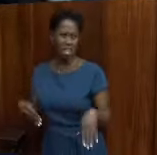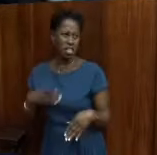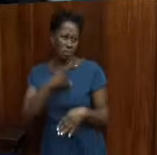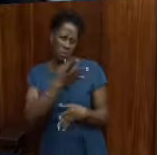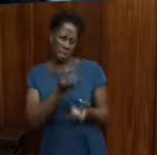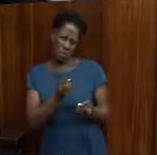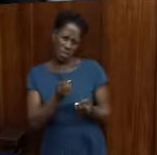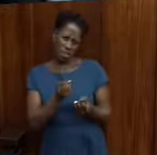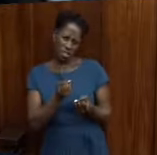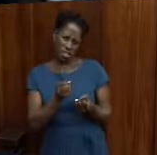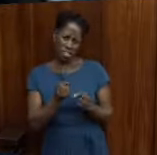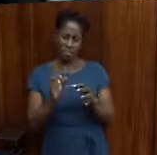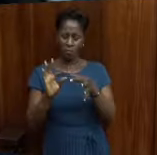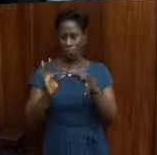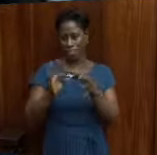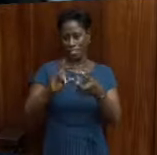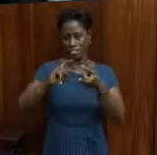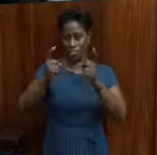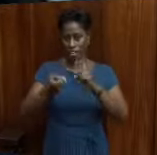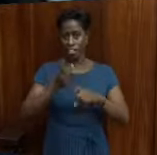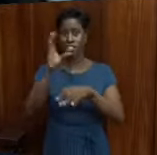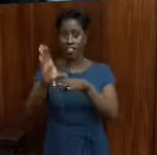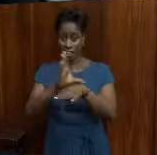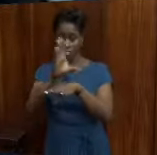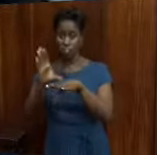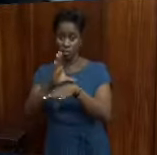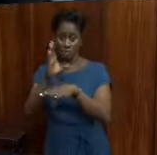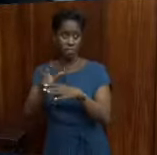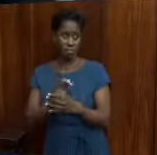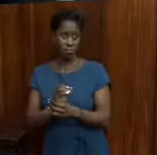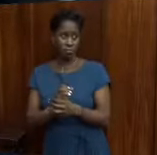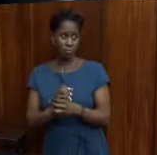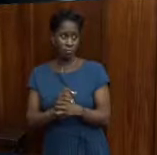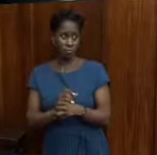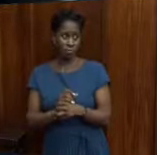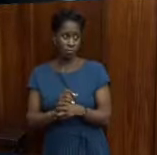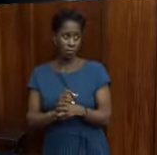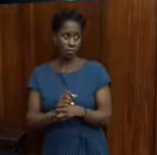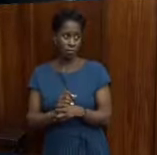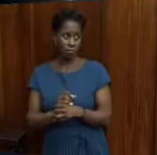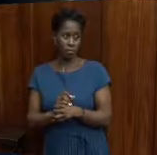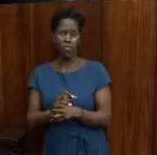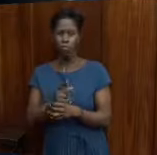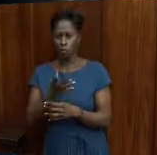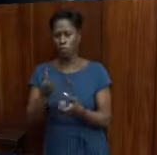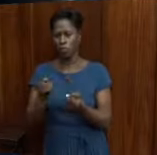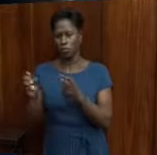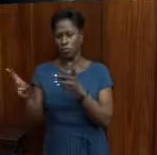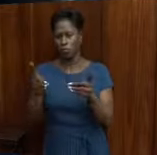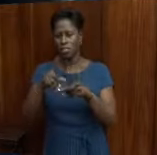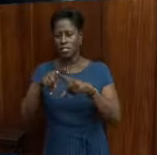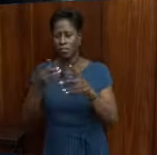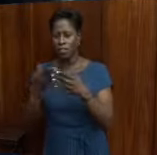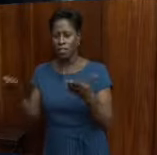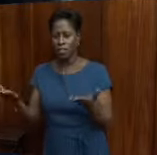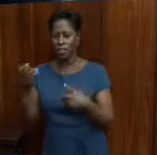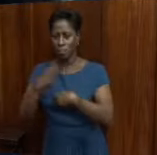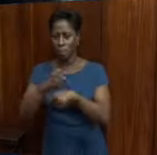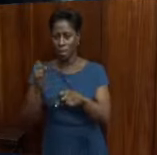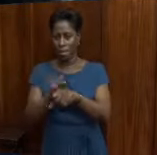love. Consequently, we are going to pursue a number of interventions to make St. Lucia's capital